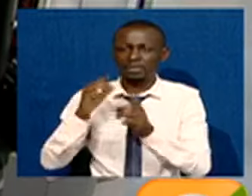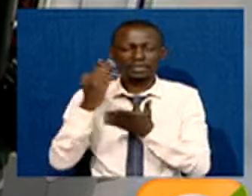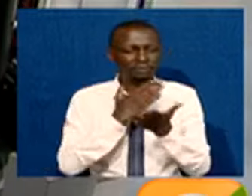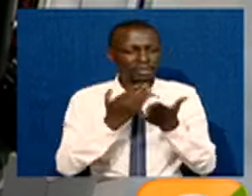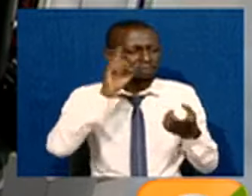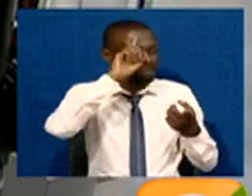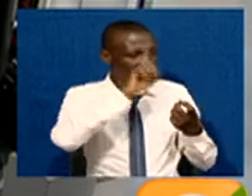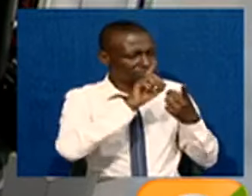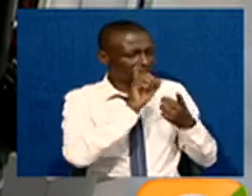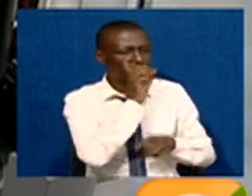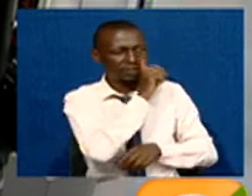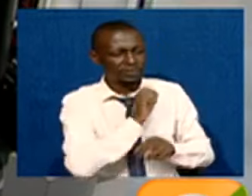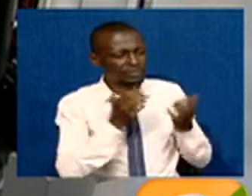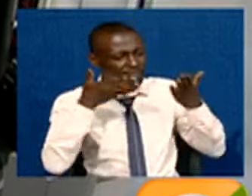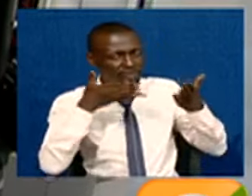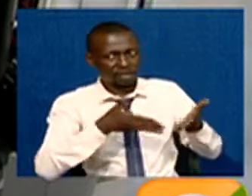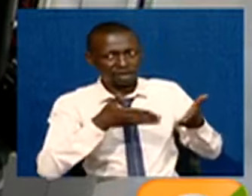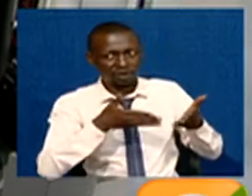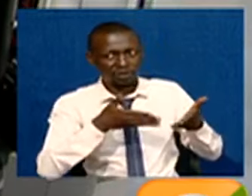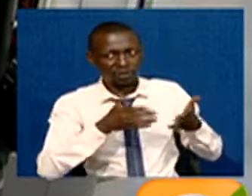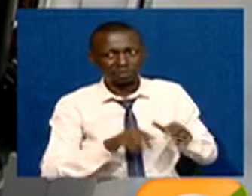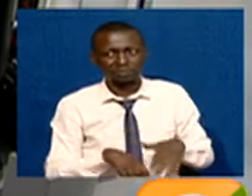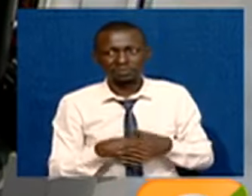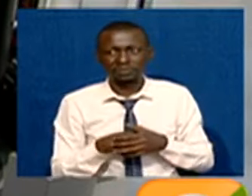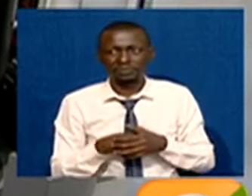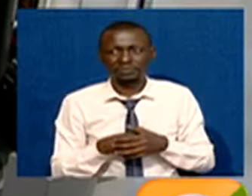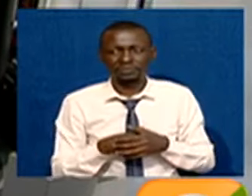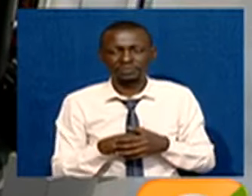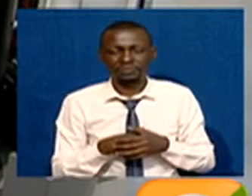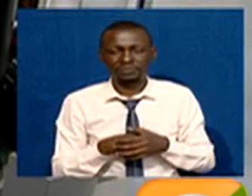no? So I think it's good.